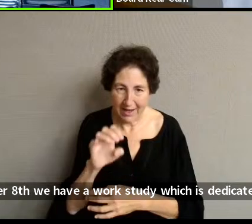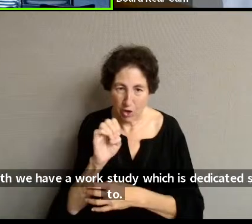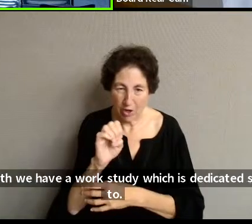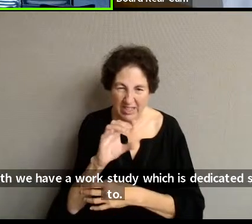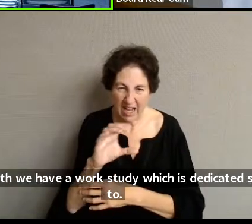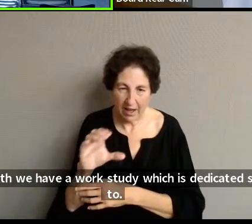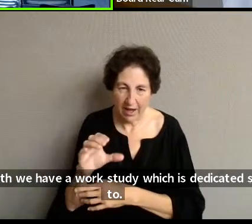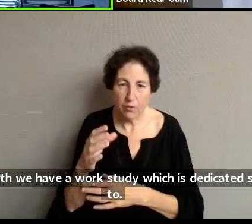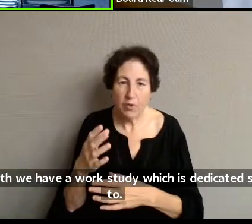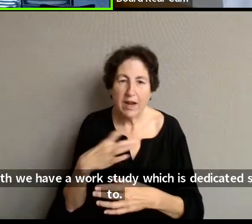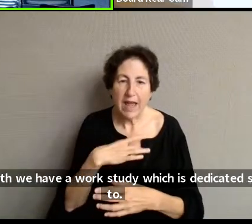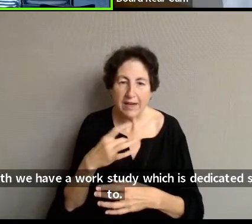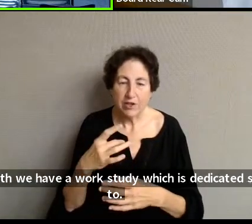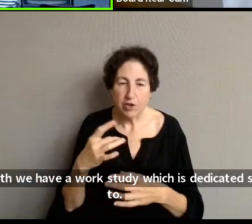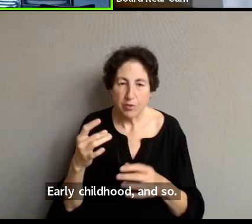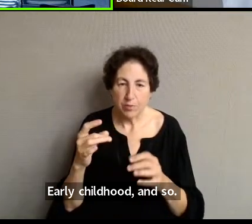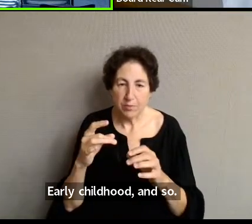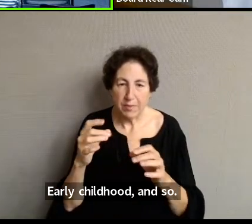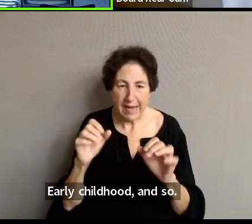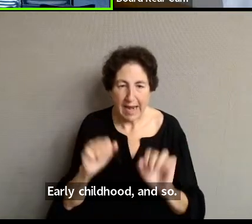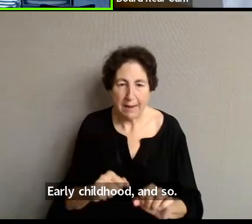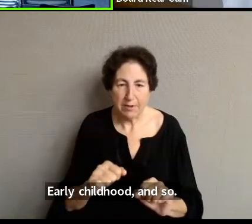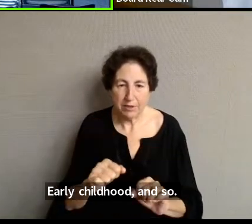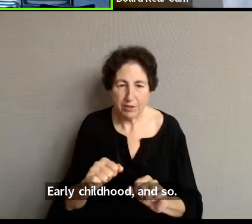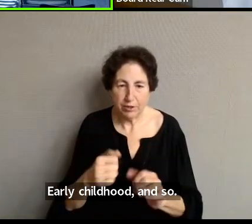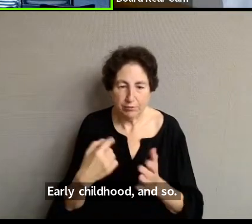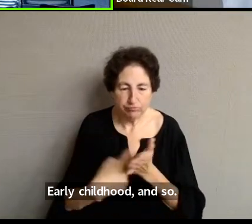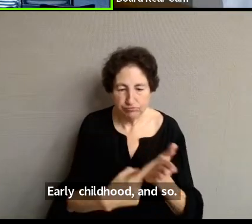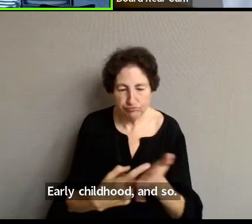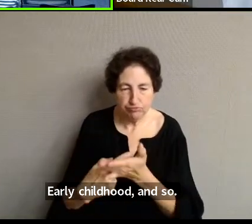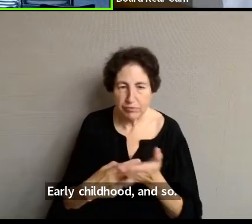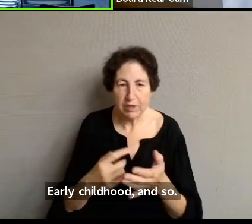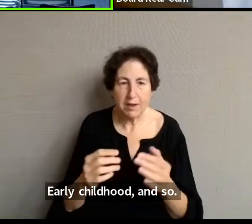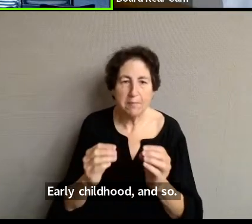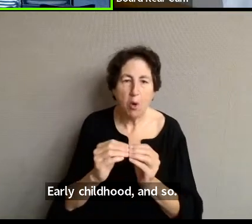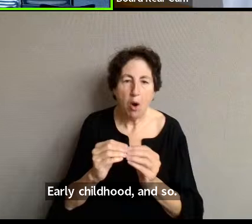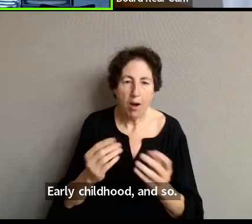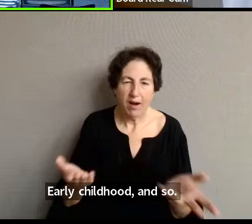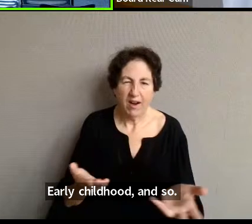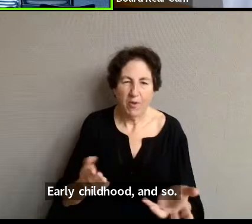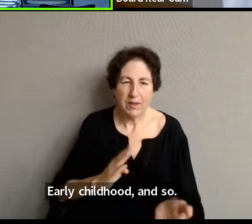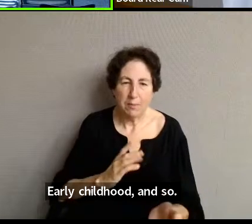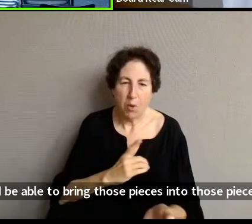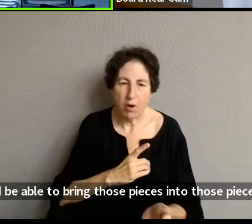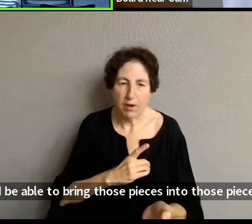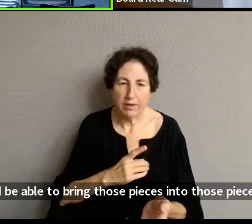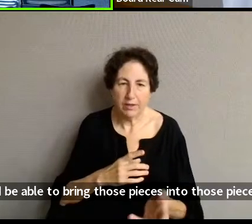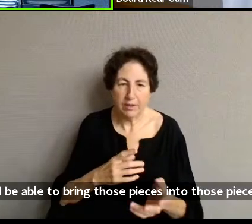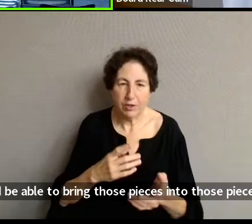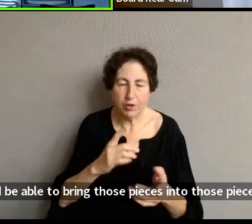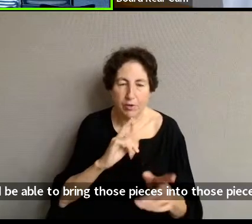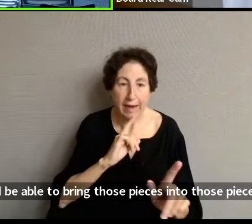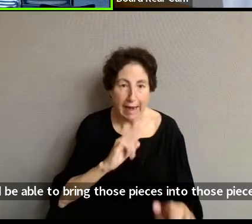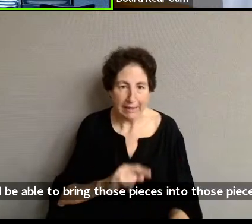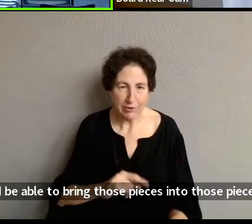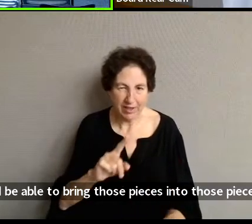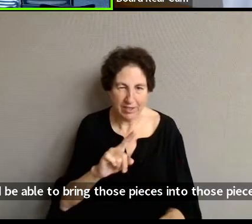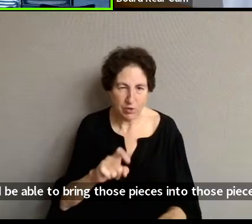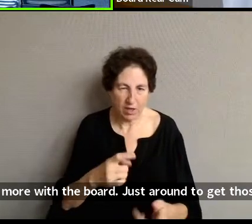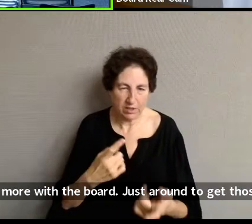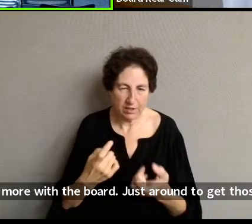I'd like to be able to bring those pieces and to delve into those pieces a little more with the board, just around to get those questions answered